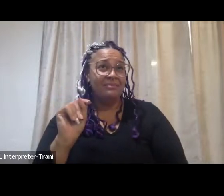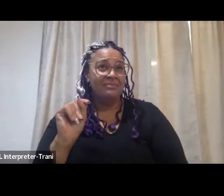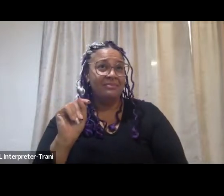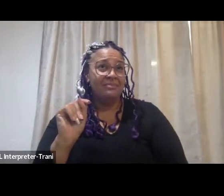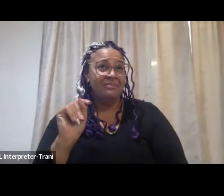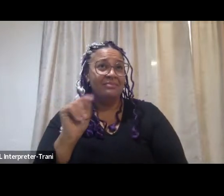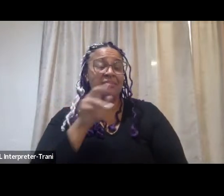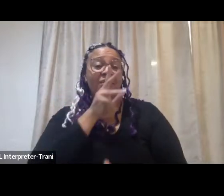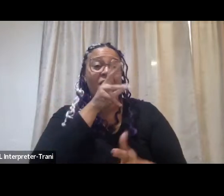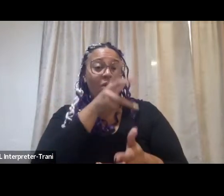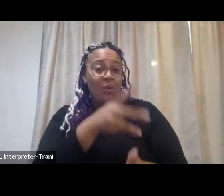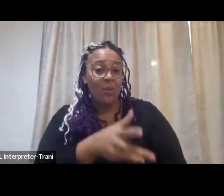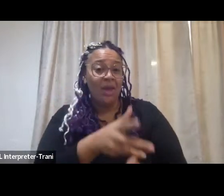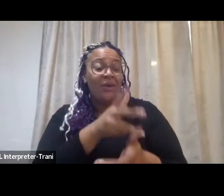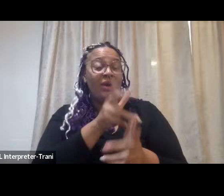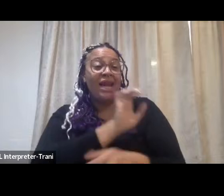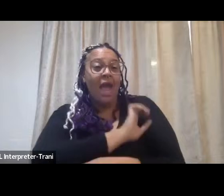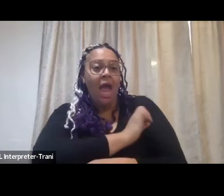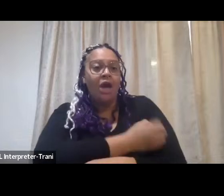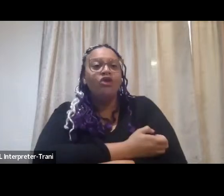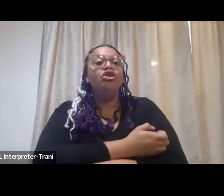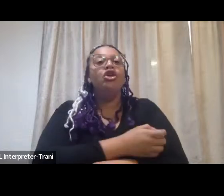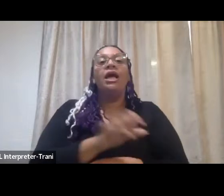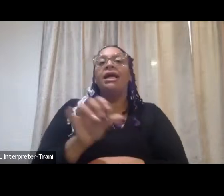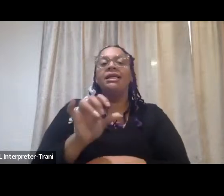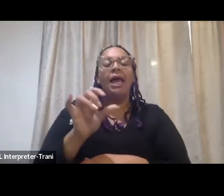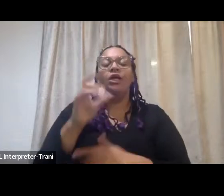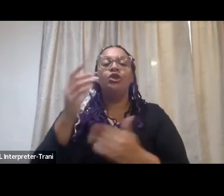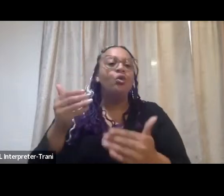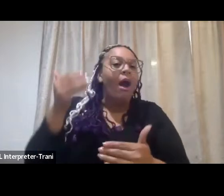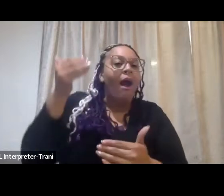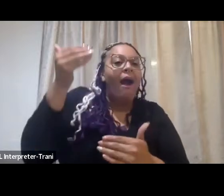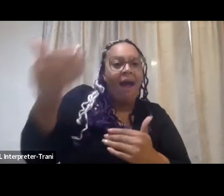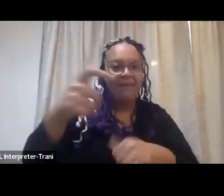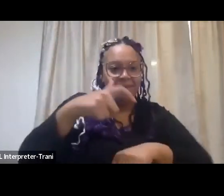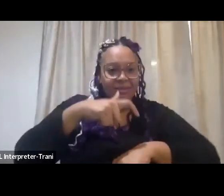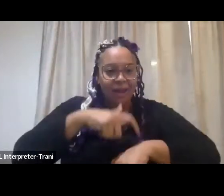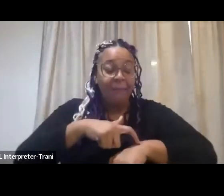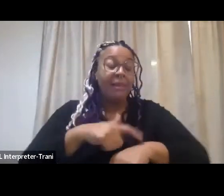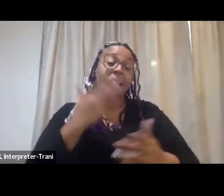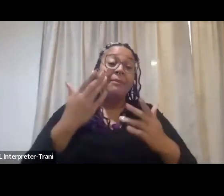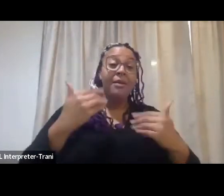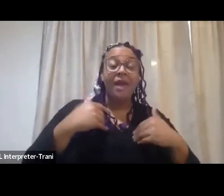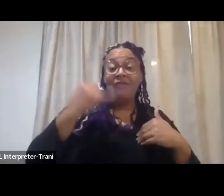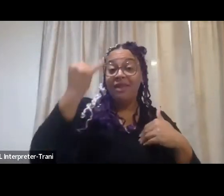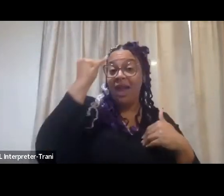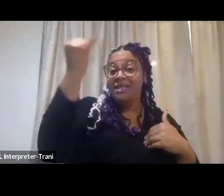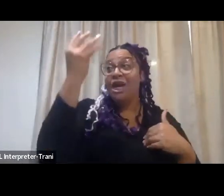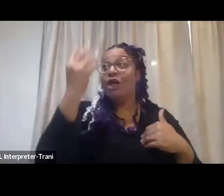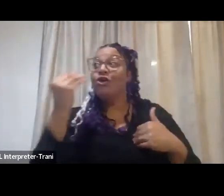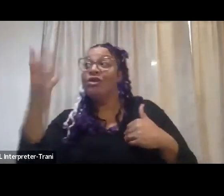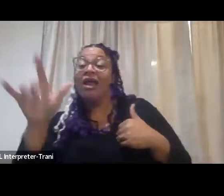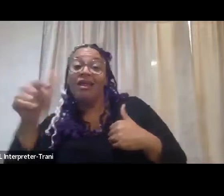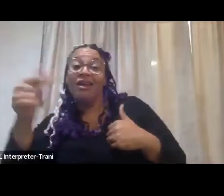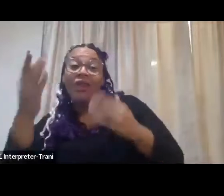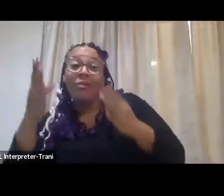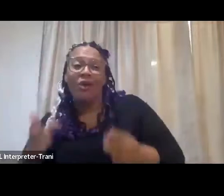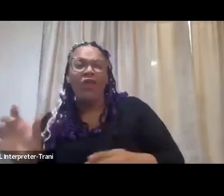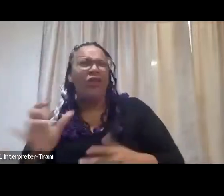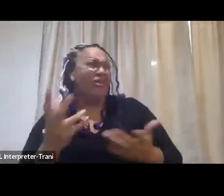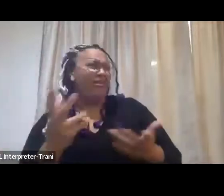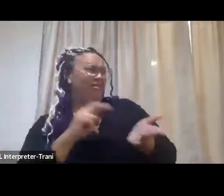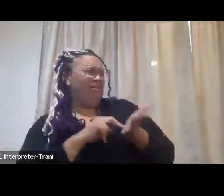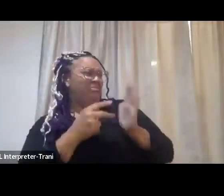Aquarian energy as almost too ahead of its time. Like you might have that idea, you tell somebody, and they're like, what does that